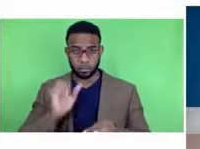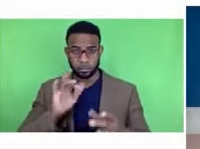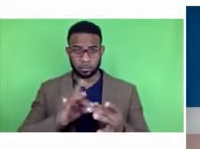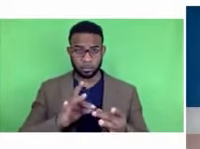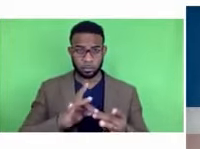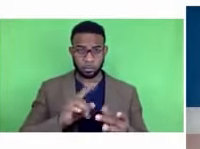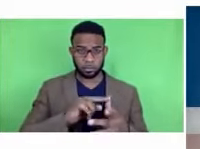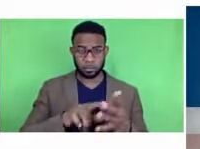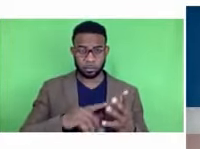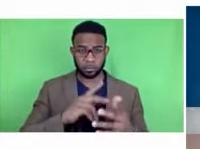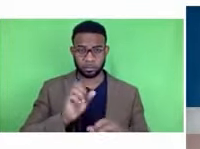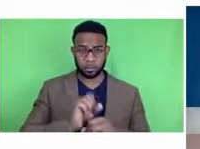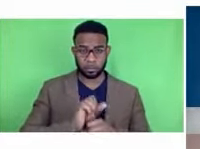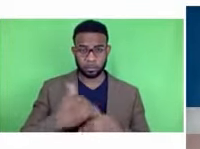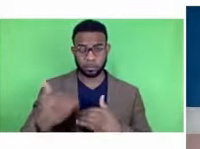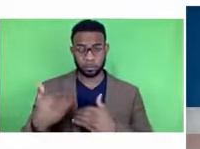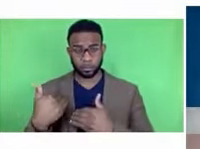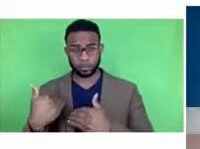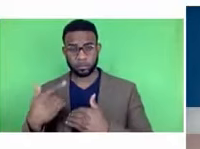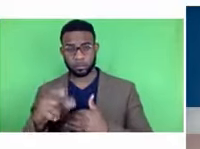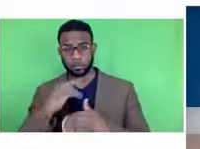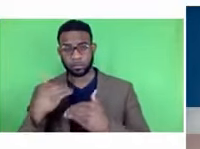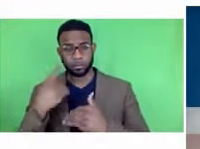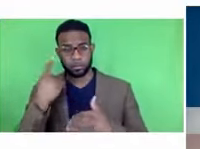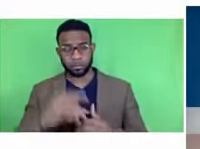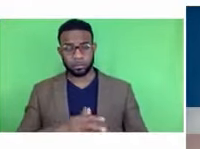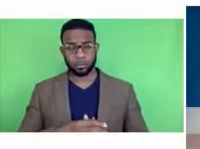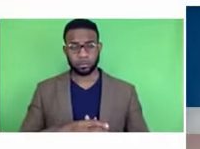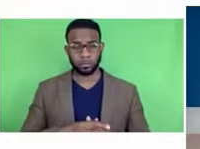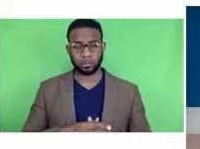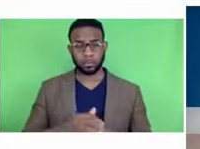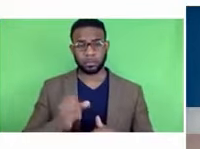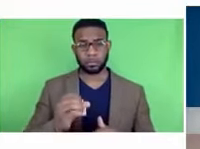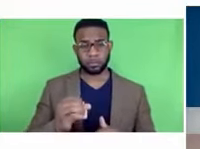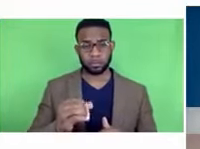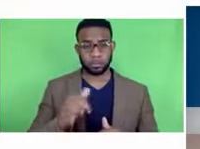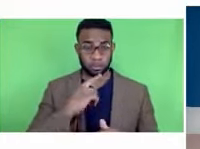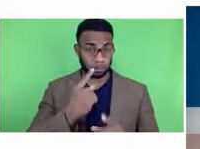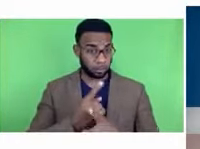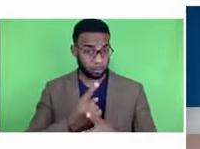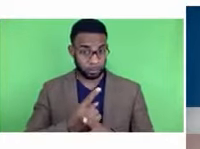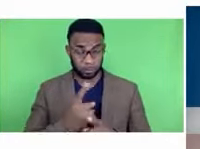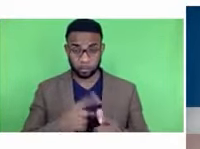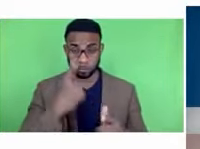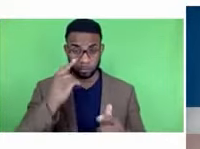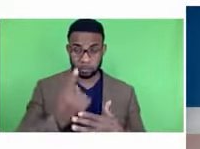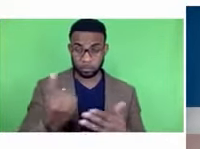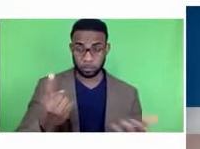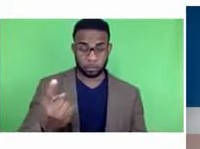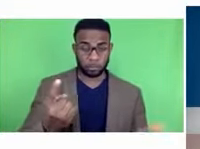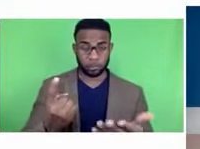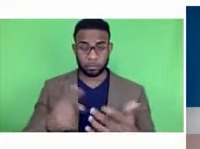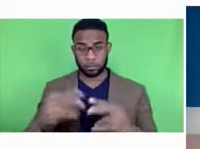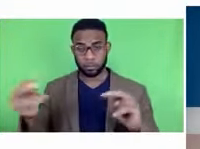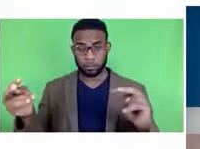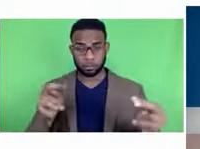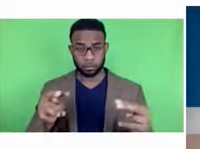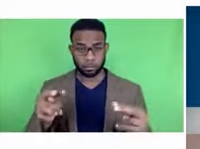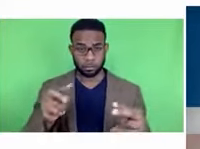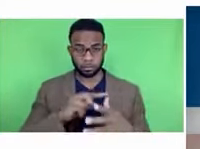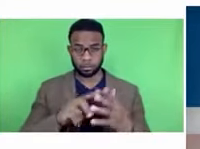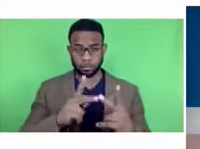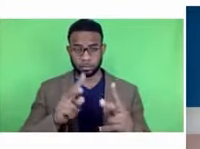are the tasks and responsibilities that you're responsible for. And so would it be appropriate then for somebody to look at those very